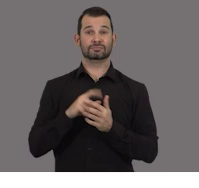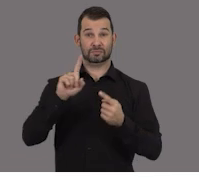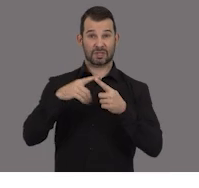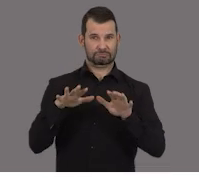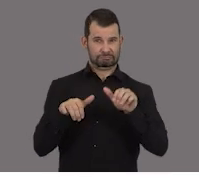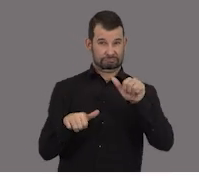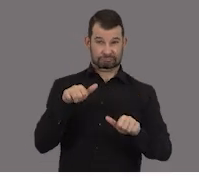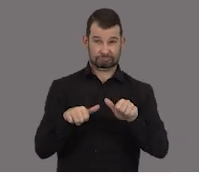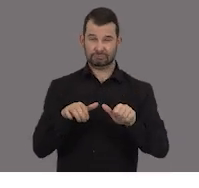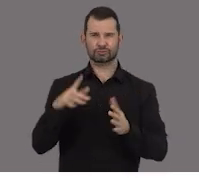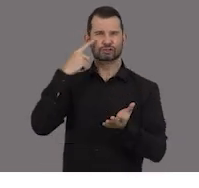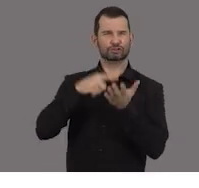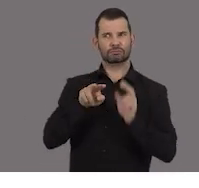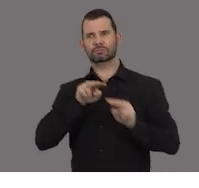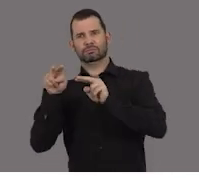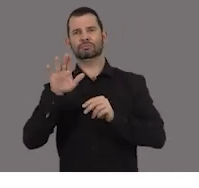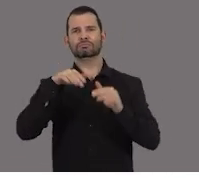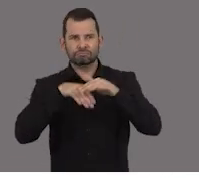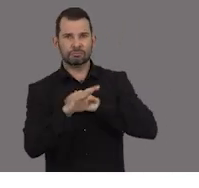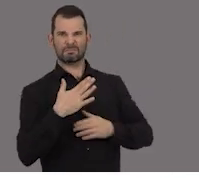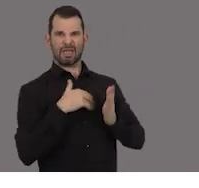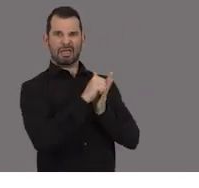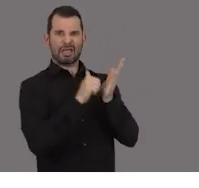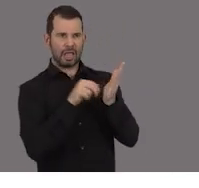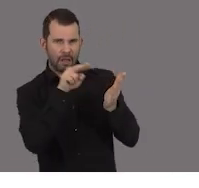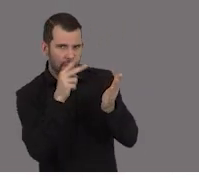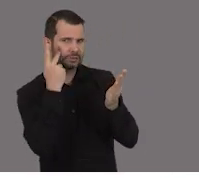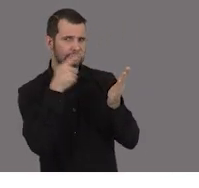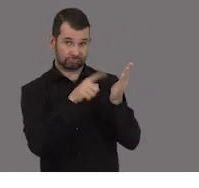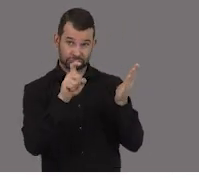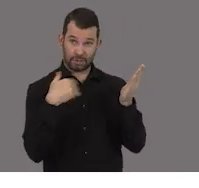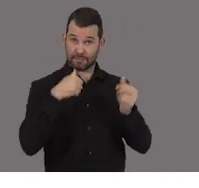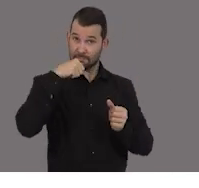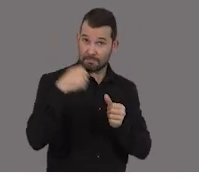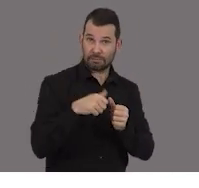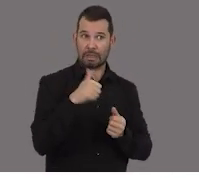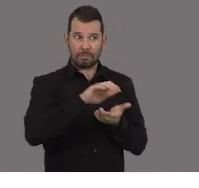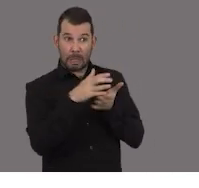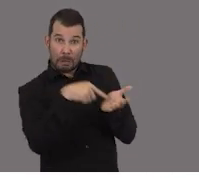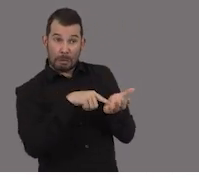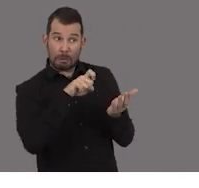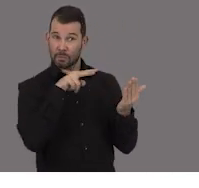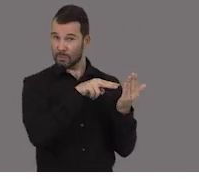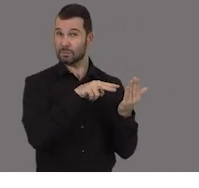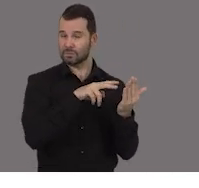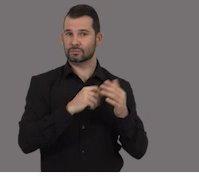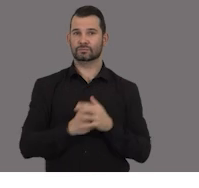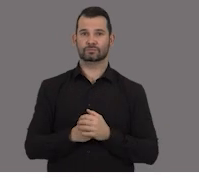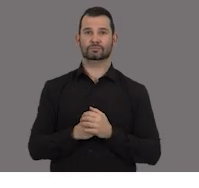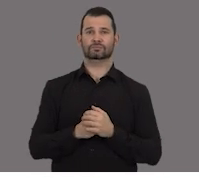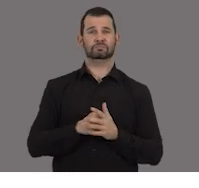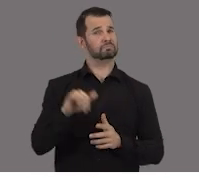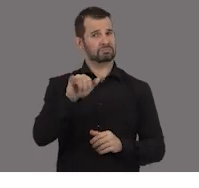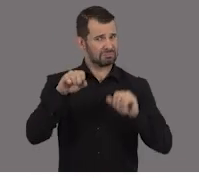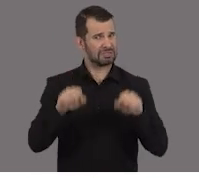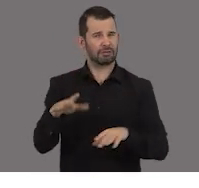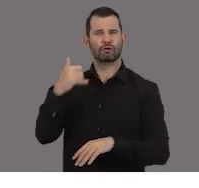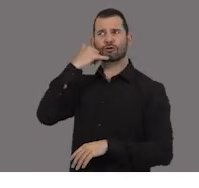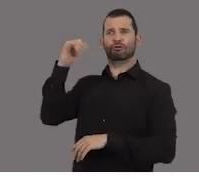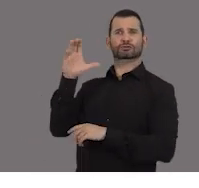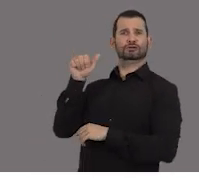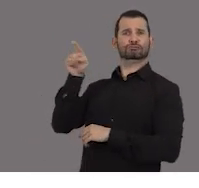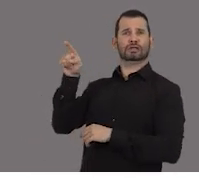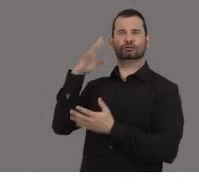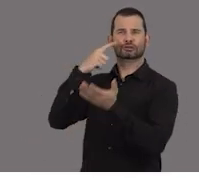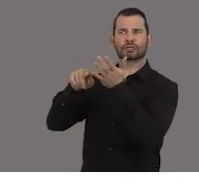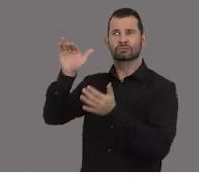doubt, check My Account to see if you have mail or any amount owing. You can also call the CRA to